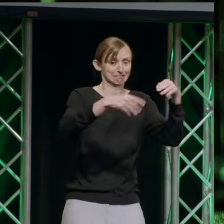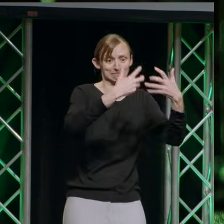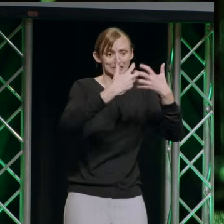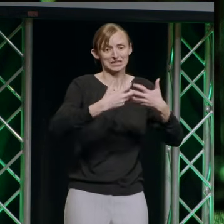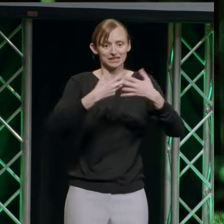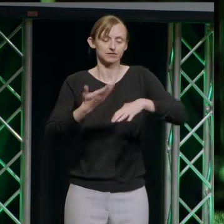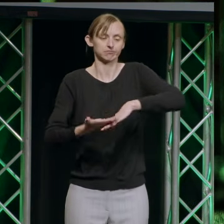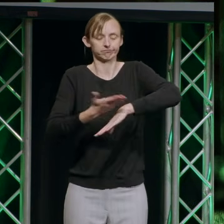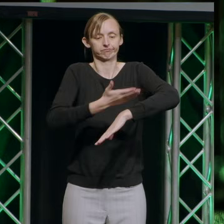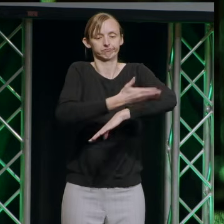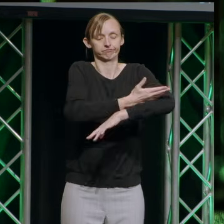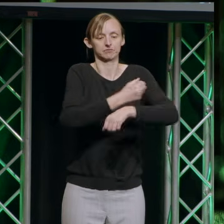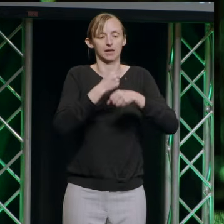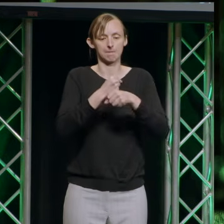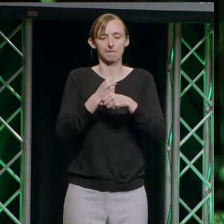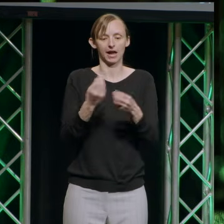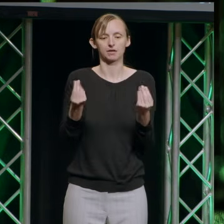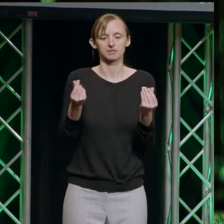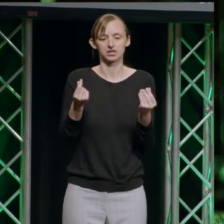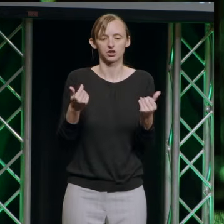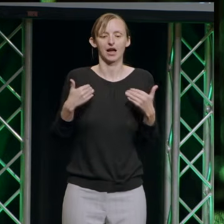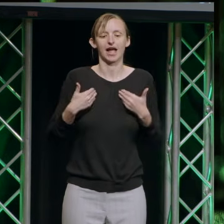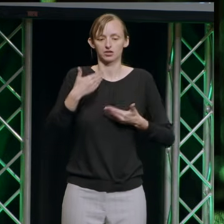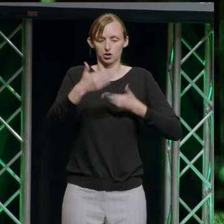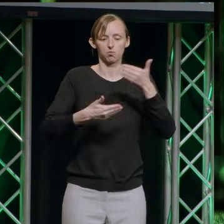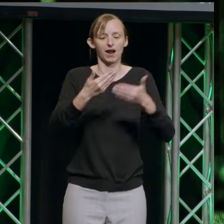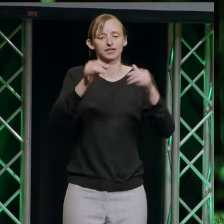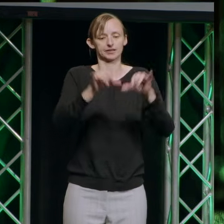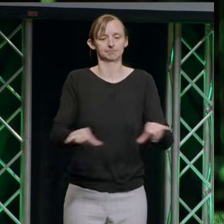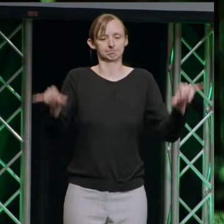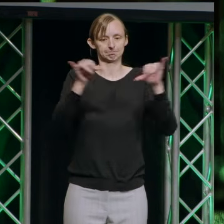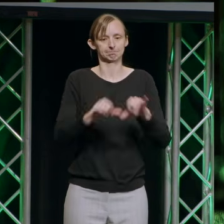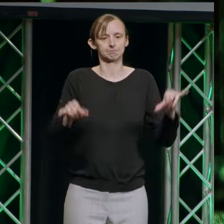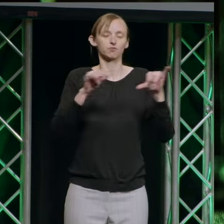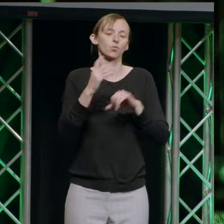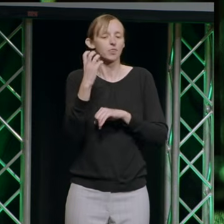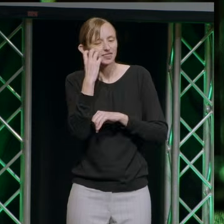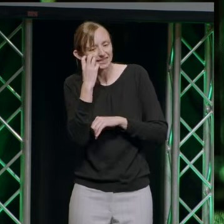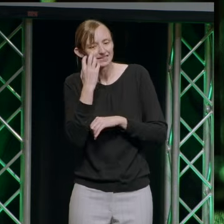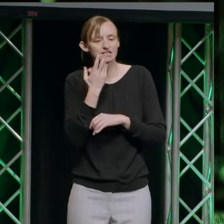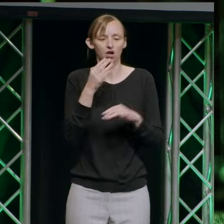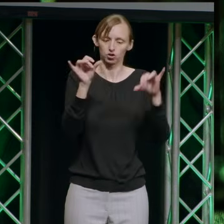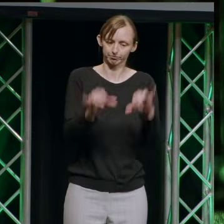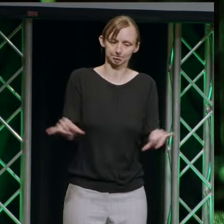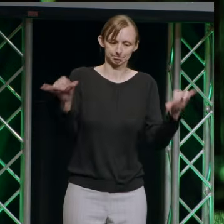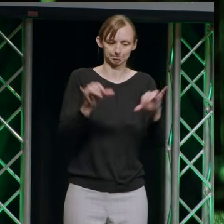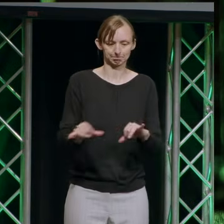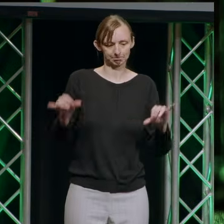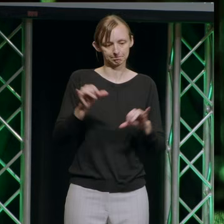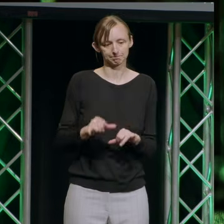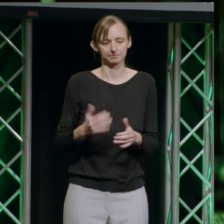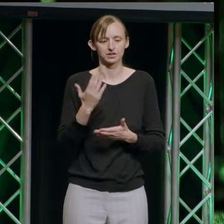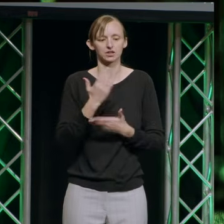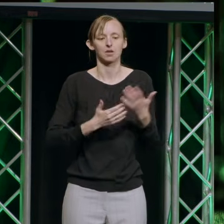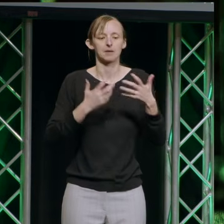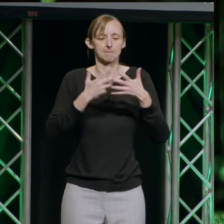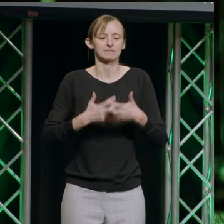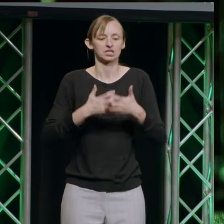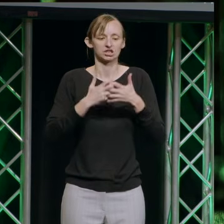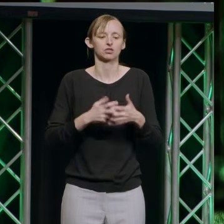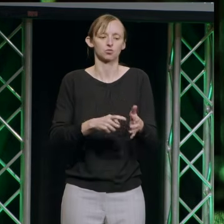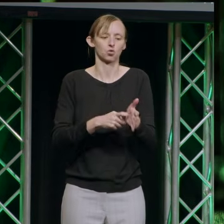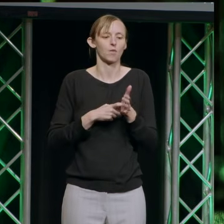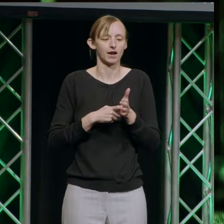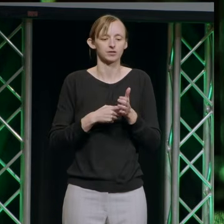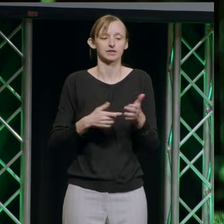a material that has the process consistency around thickness and color. So this is some of the machinery that would be required.